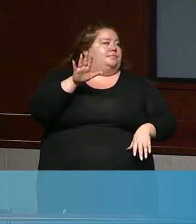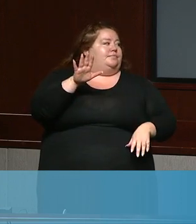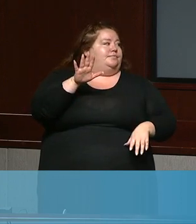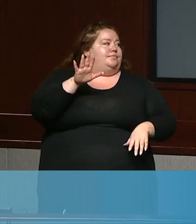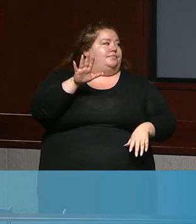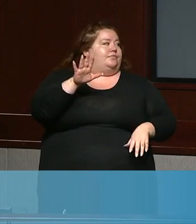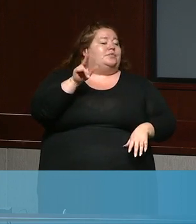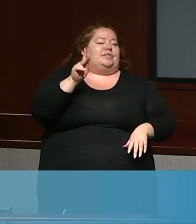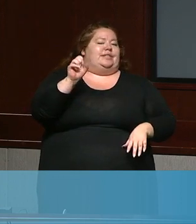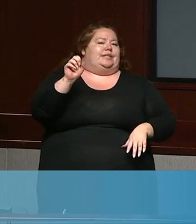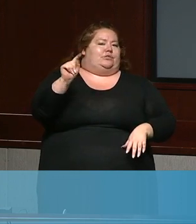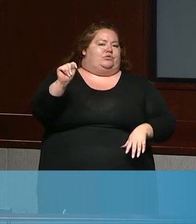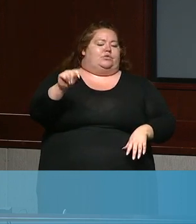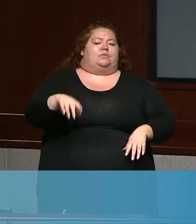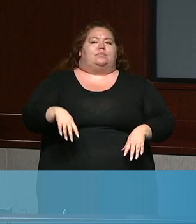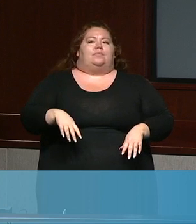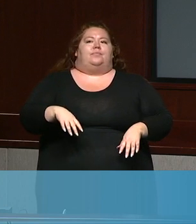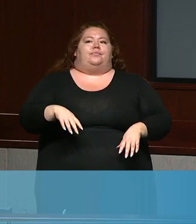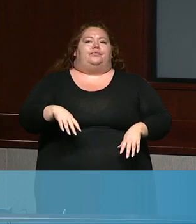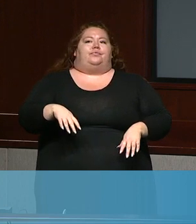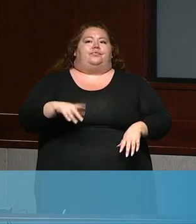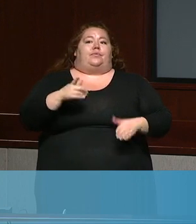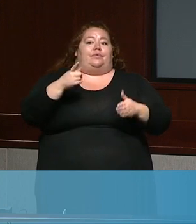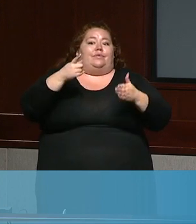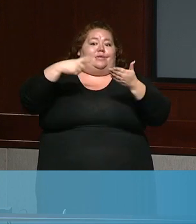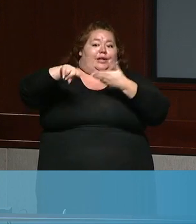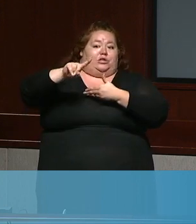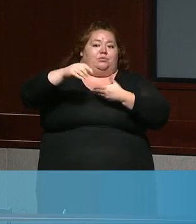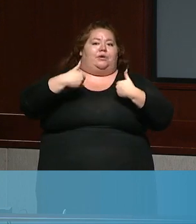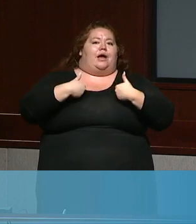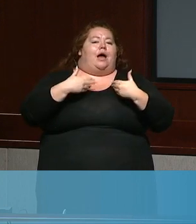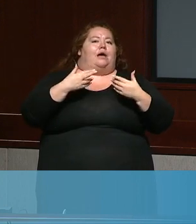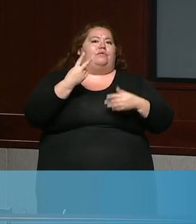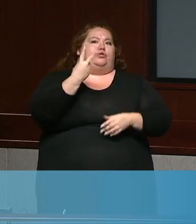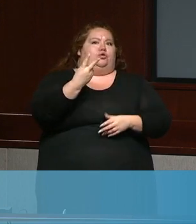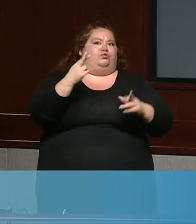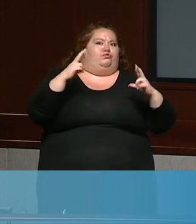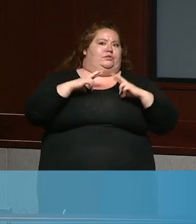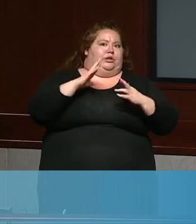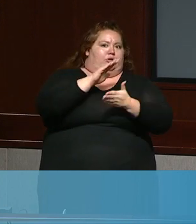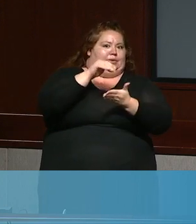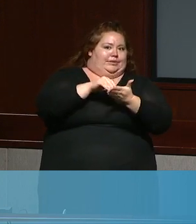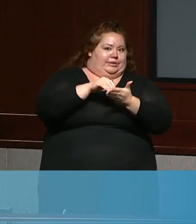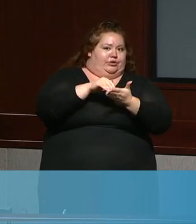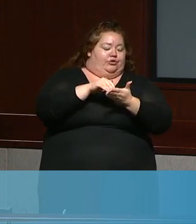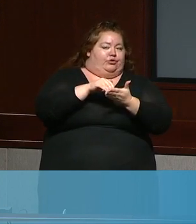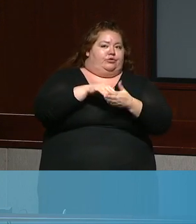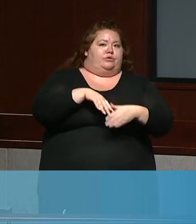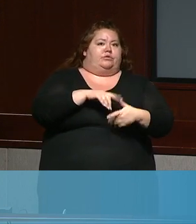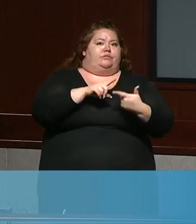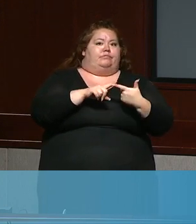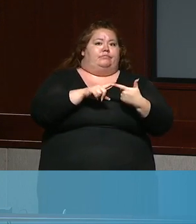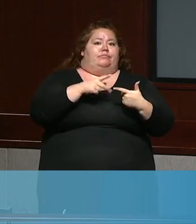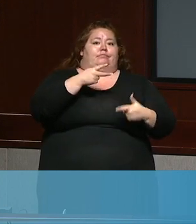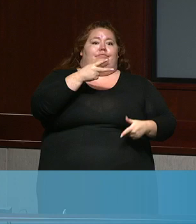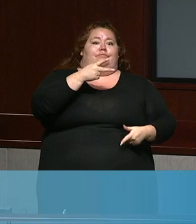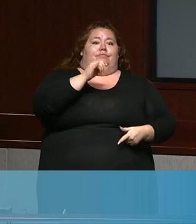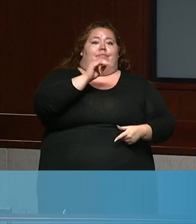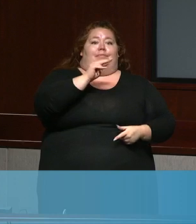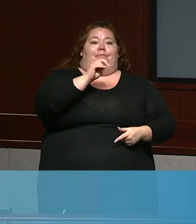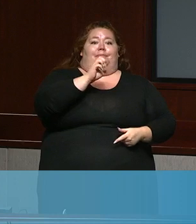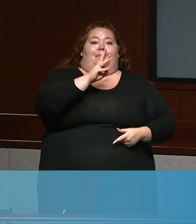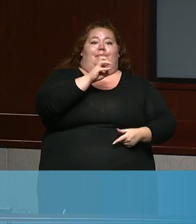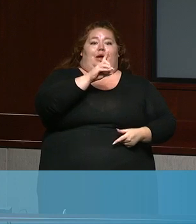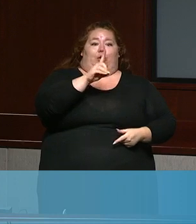at two of our retirement centers, Plaza Towers on the 6th and Pinewood Glen Retirement Community on